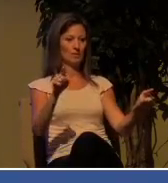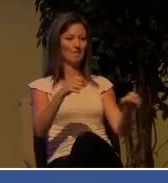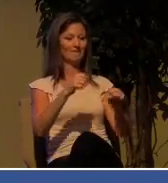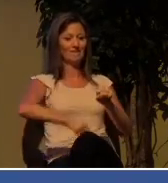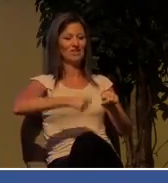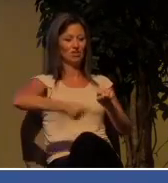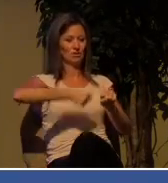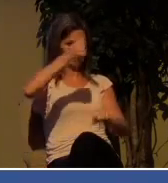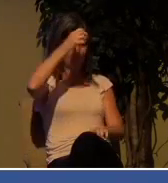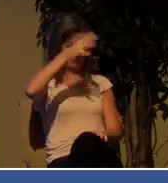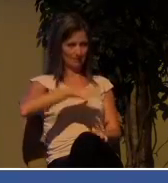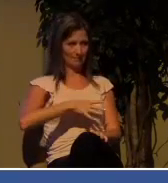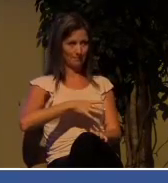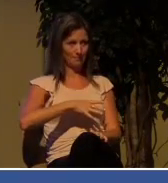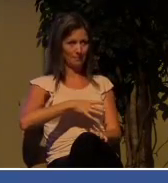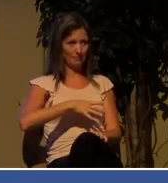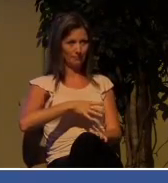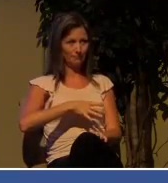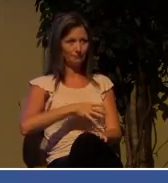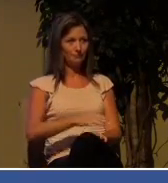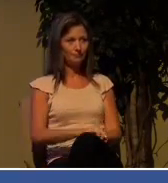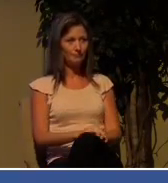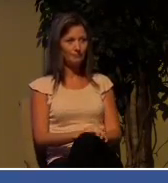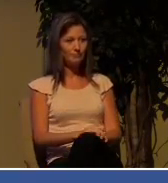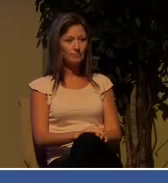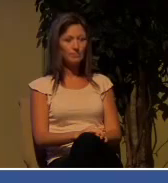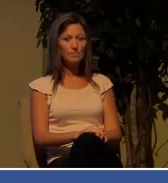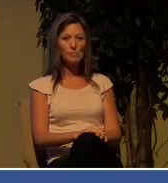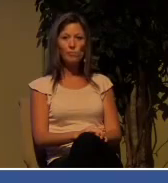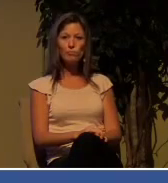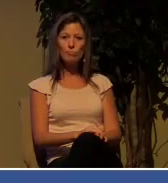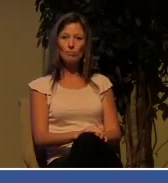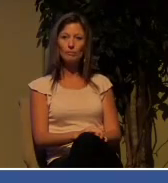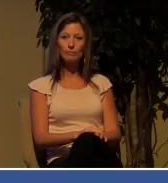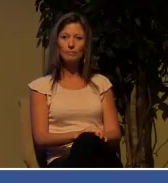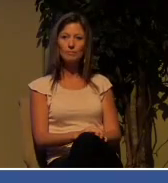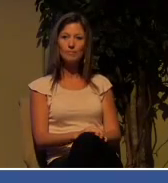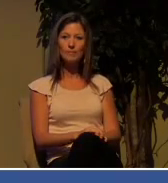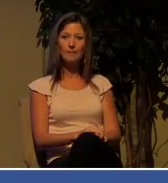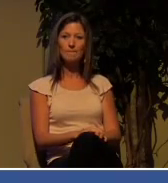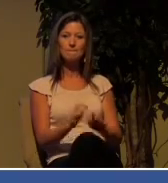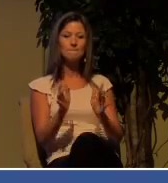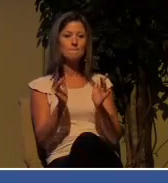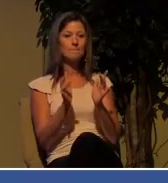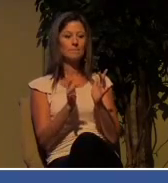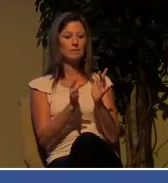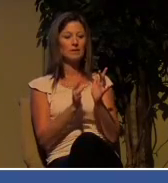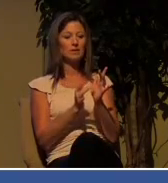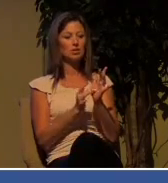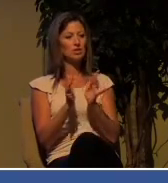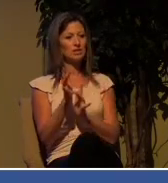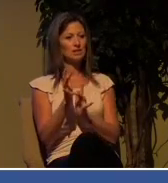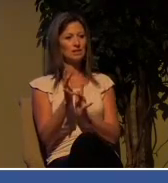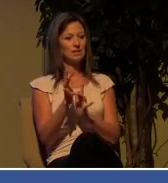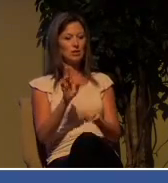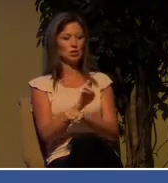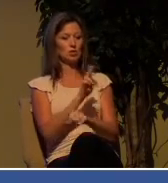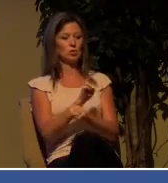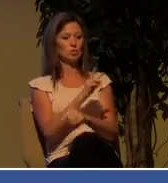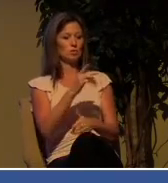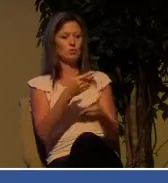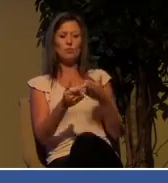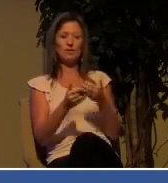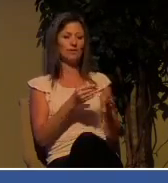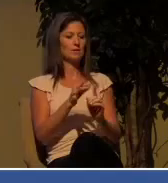be available for you. And Jesus is the one who takes what's temporal, what's